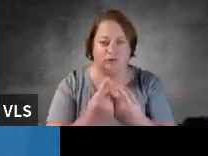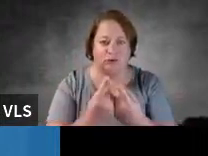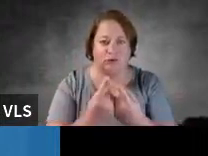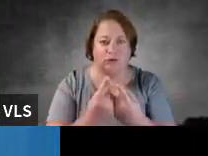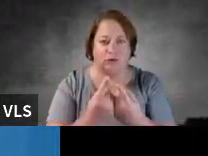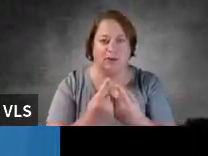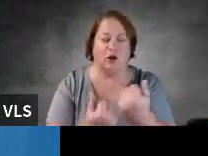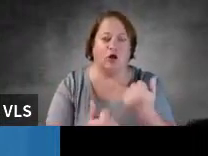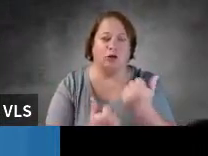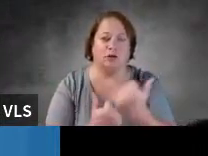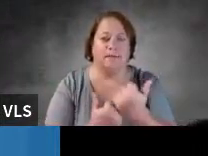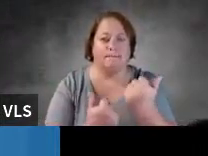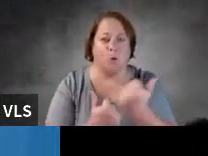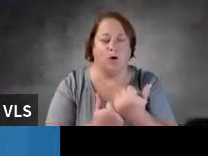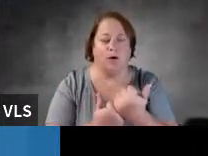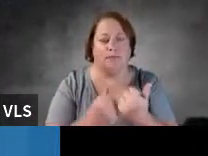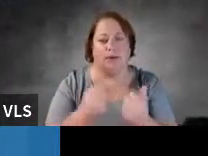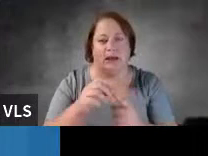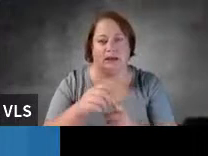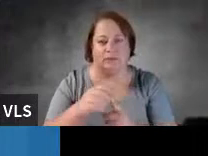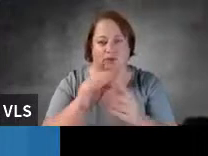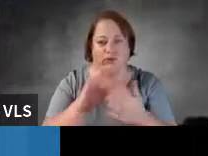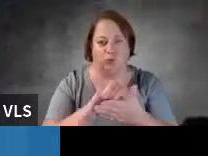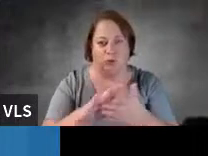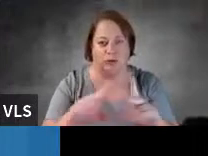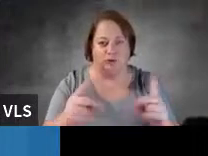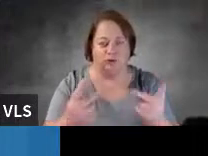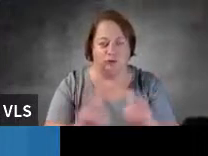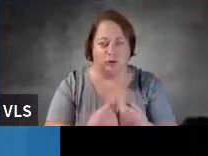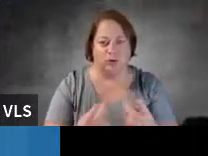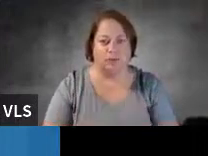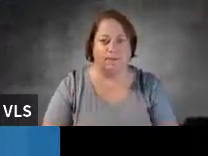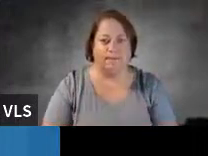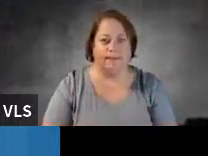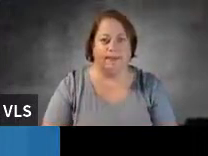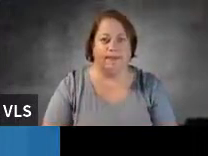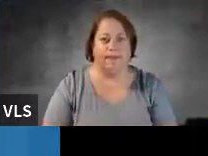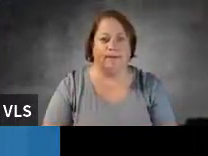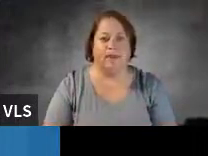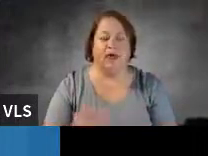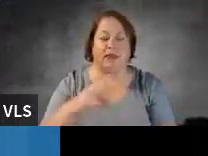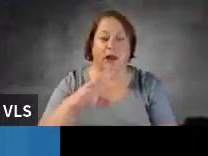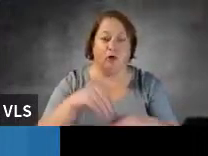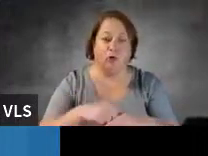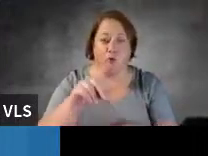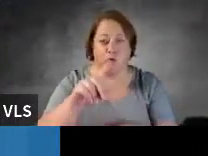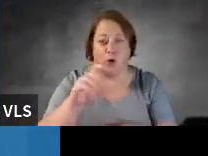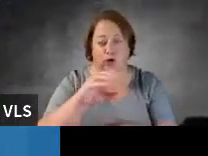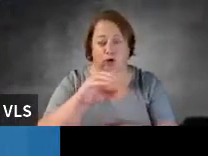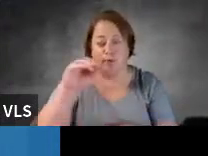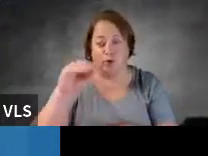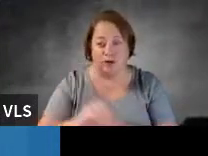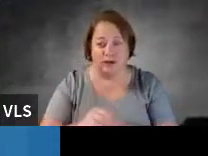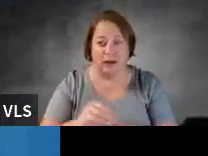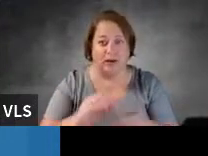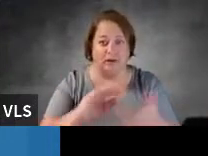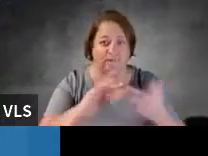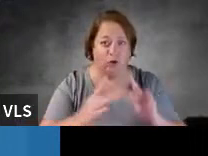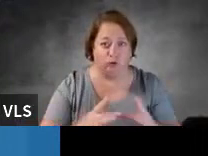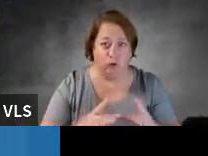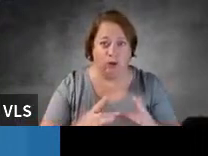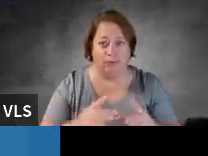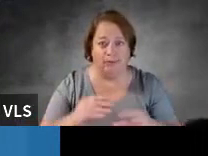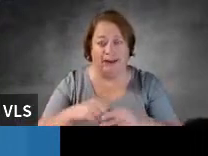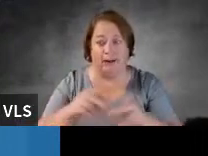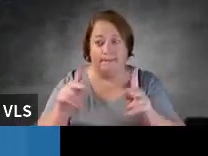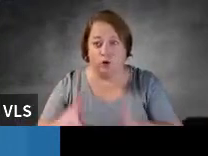are supported by Special School District. Those models include 100% virtual,